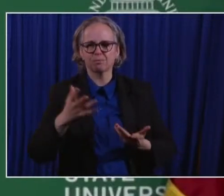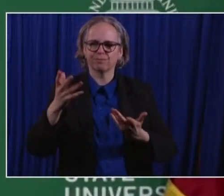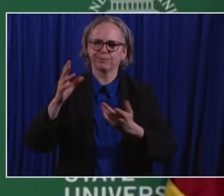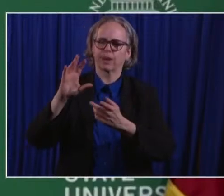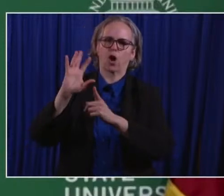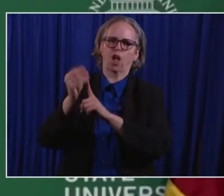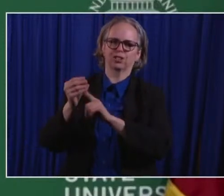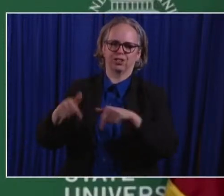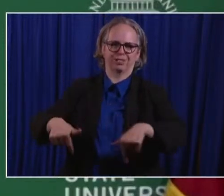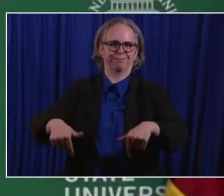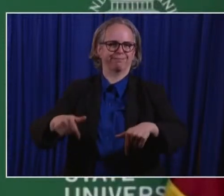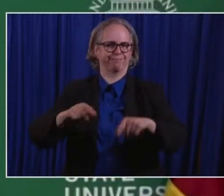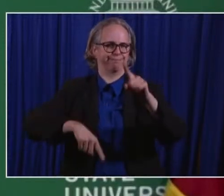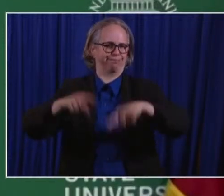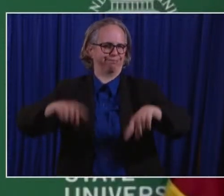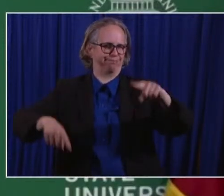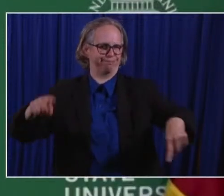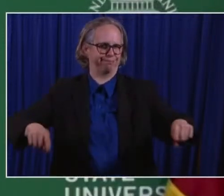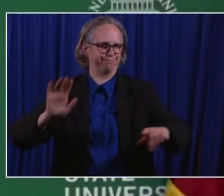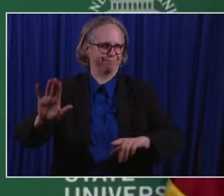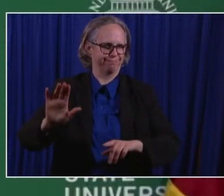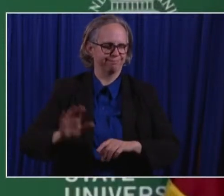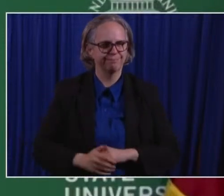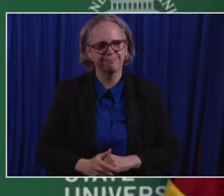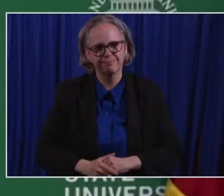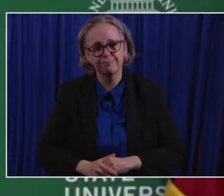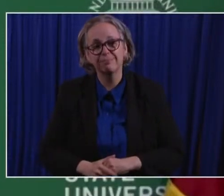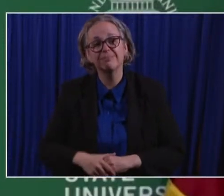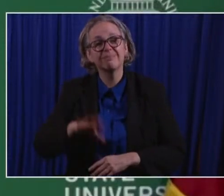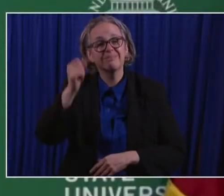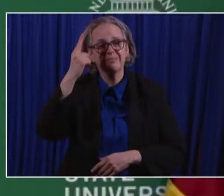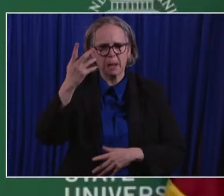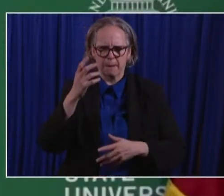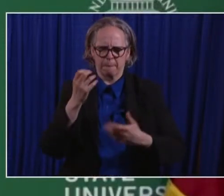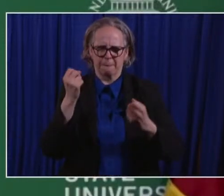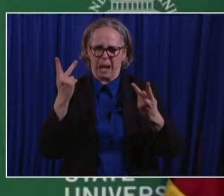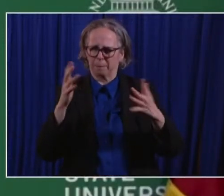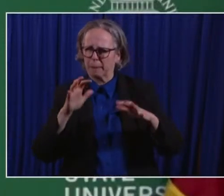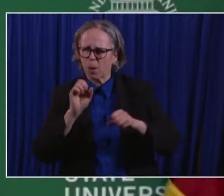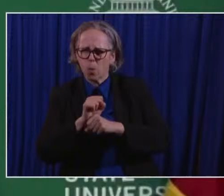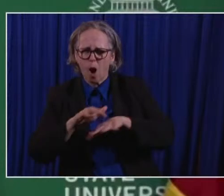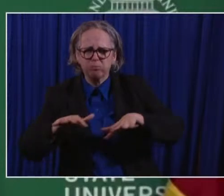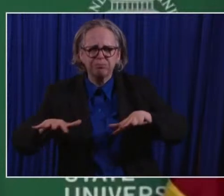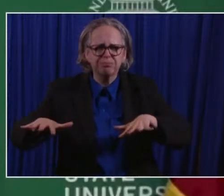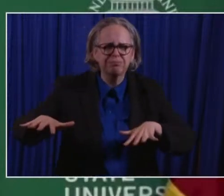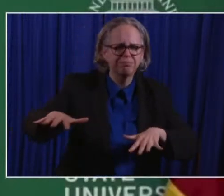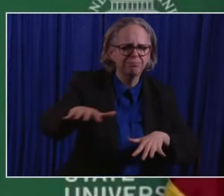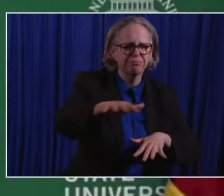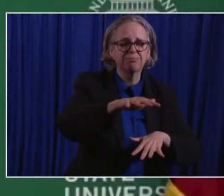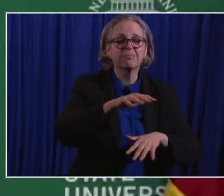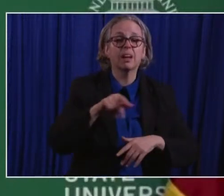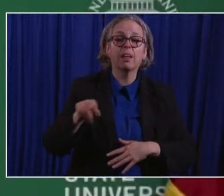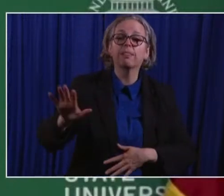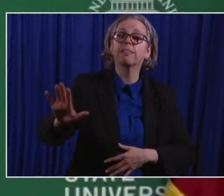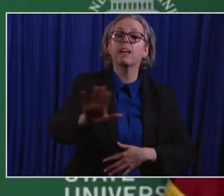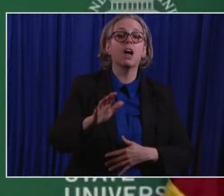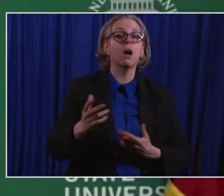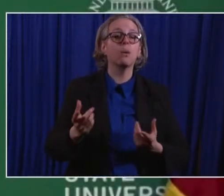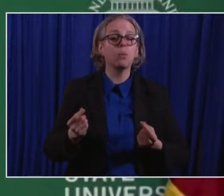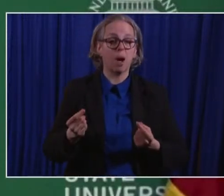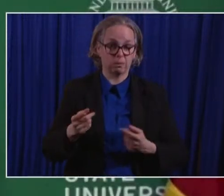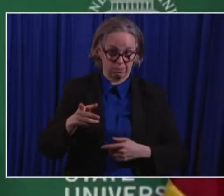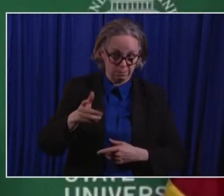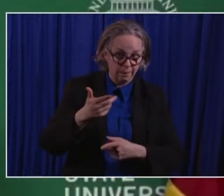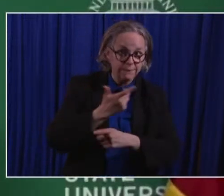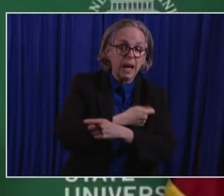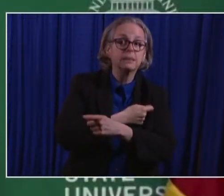people and they're coming on the shop floor, or they're coming into your factory, or they're coming into wherever you are, and your friends are getting the